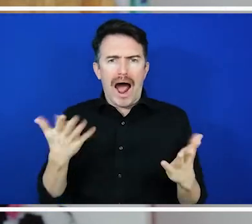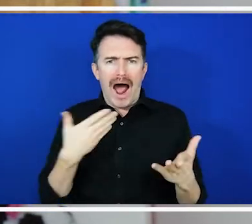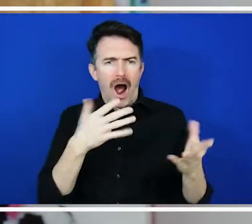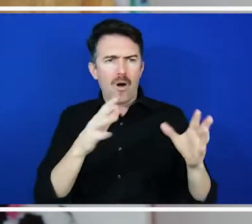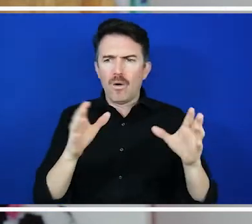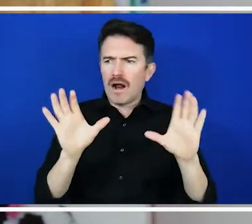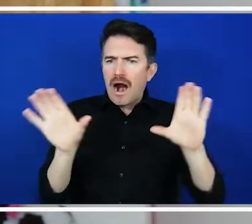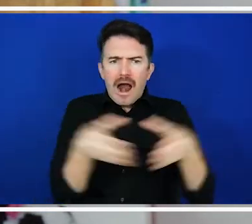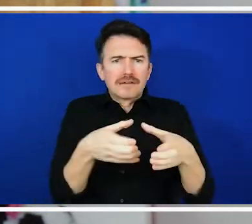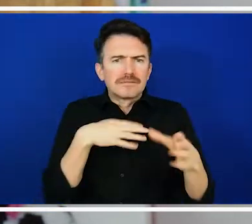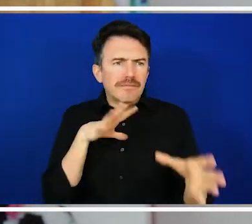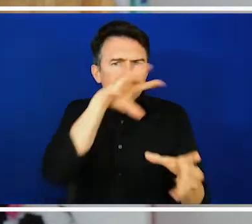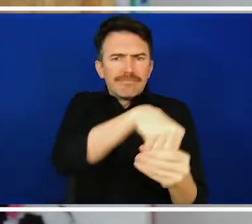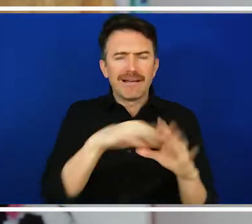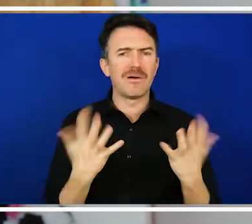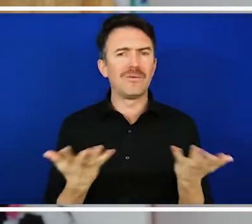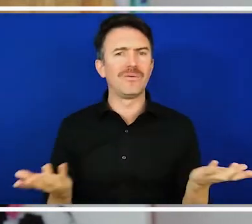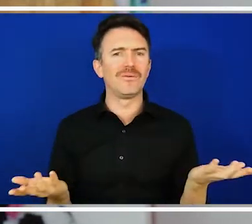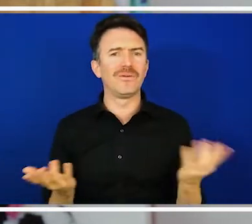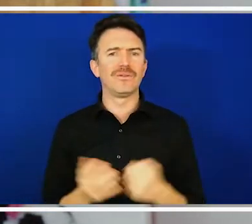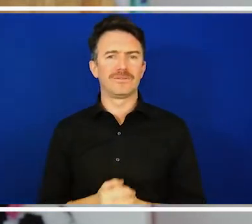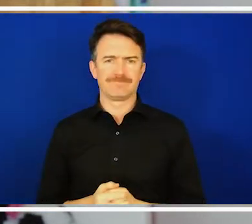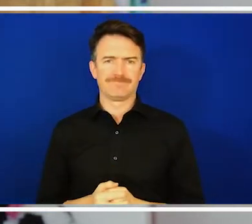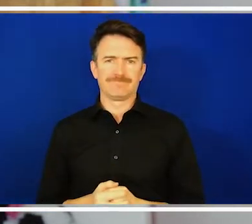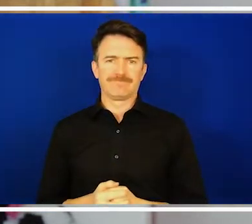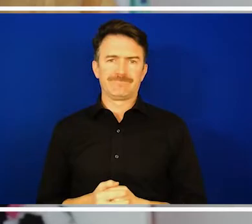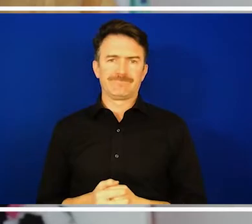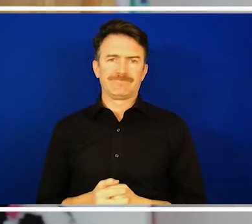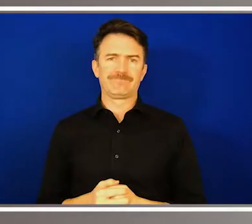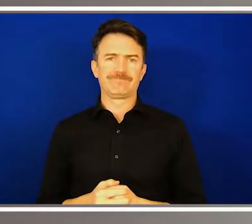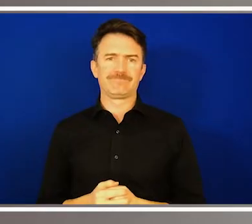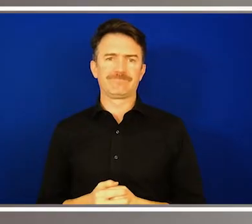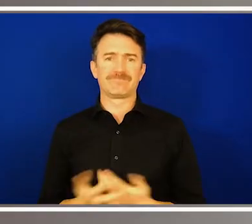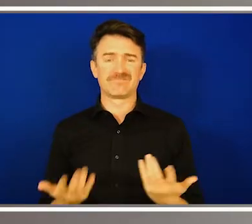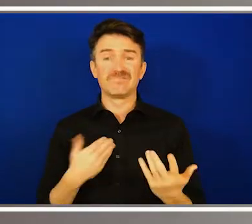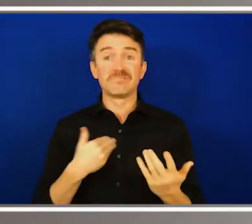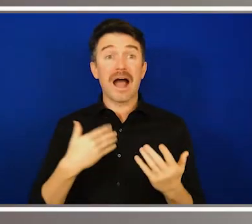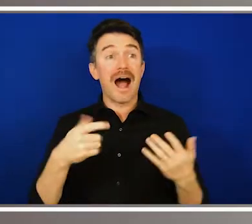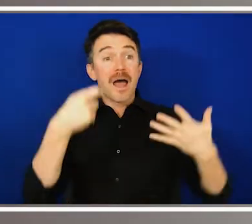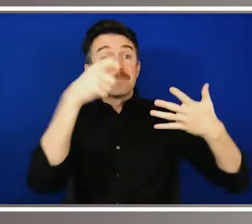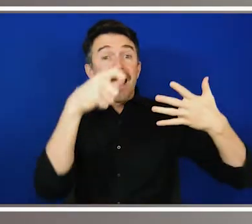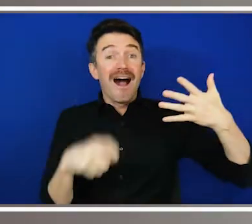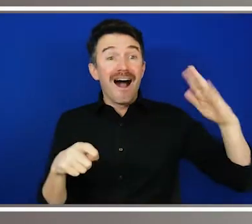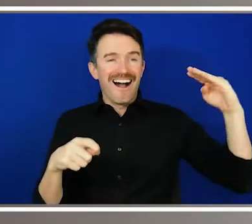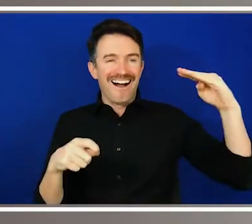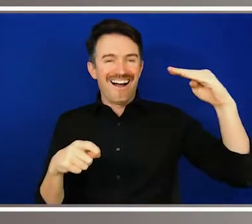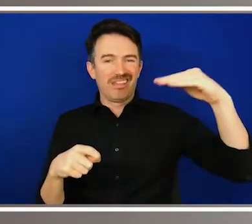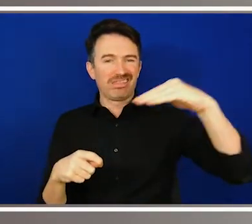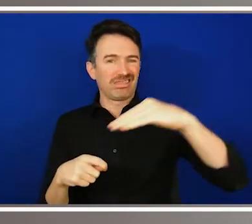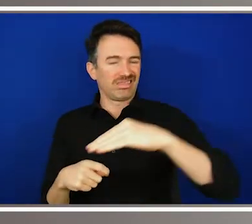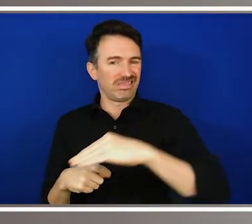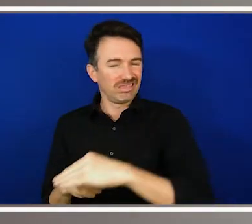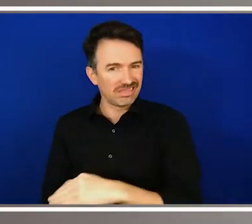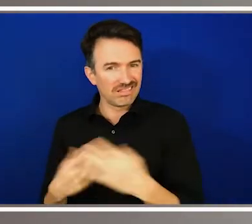send me my homework or send me their classes, and my grades